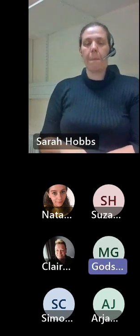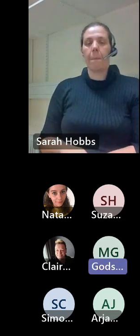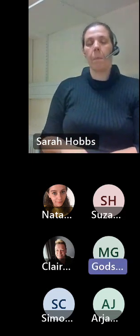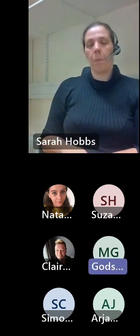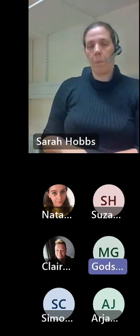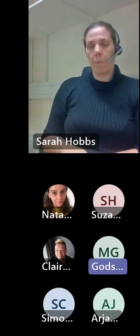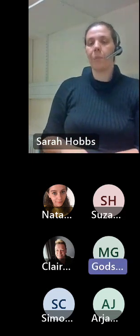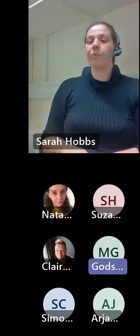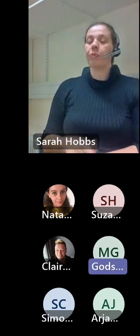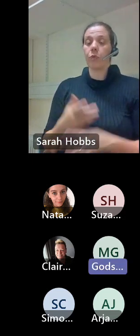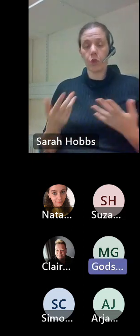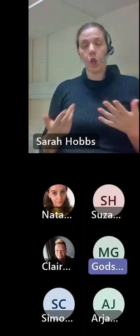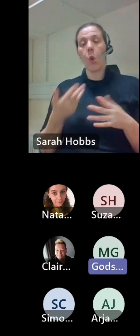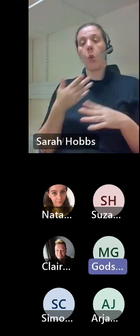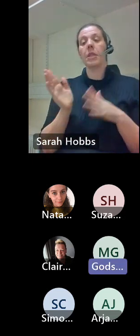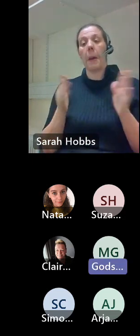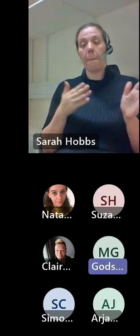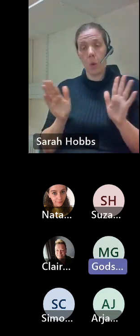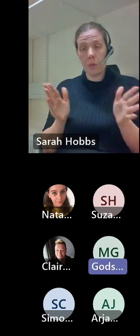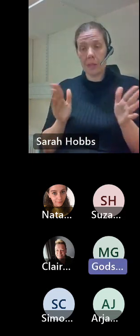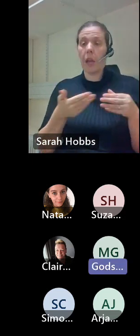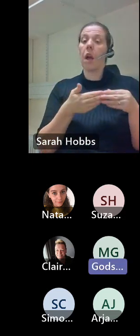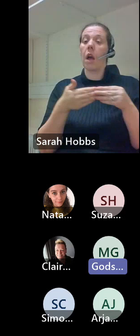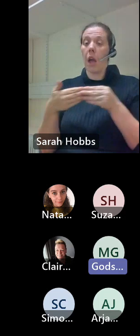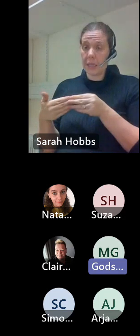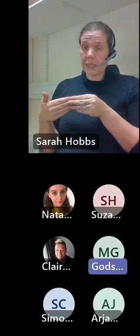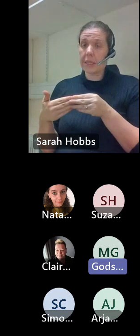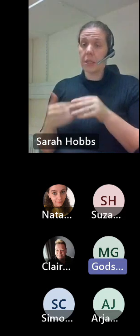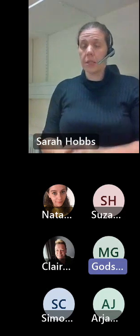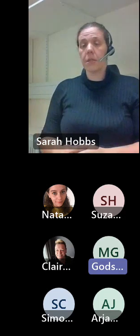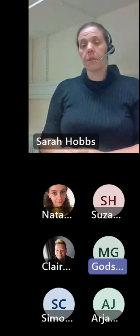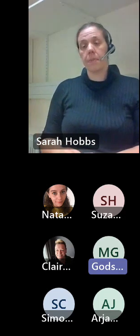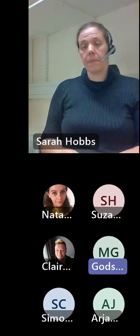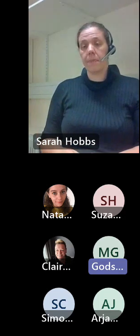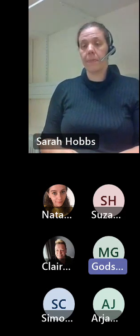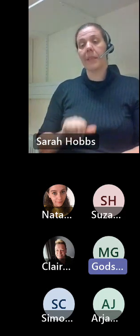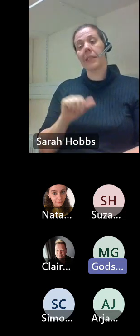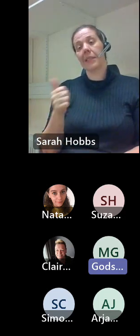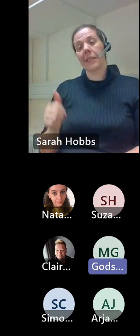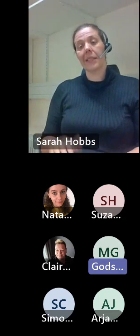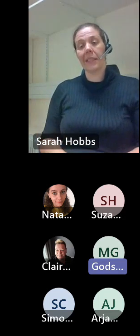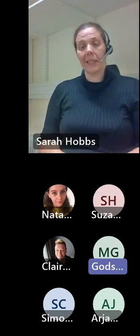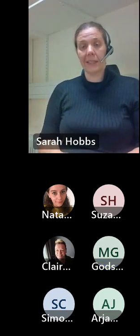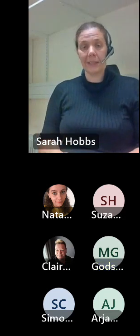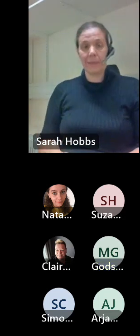Okay, in terms of signposting guidance, just taking this forward before I conclude. Next slide, please. Thank you.